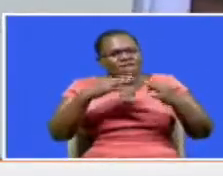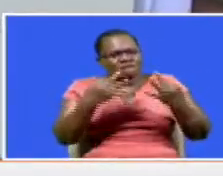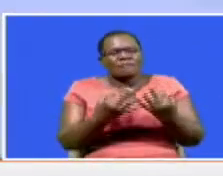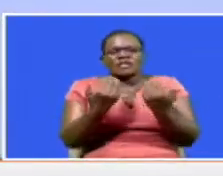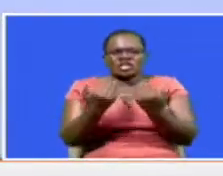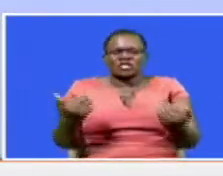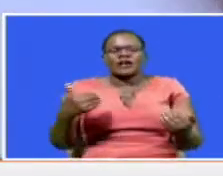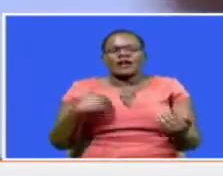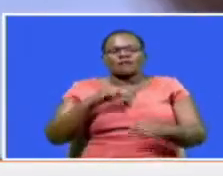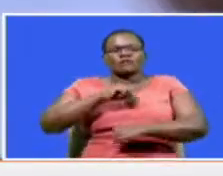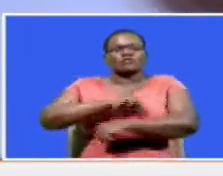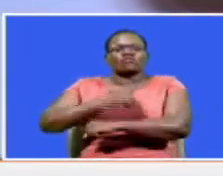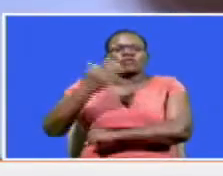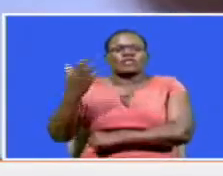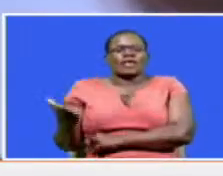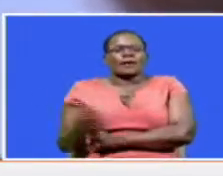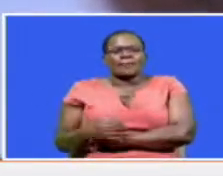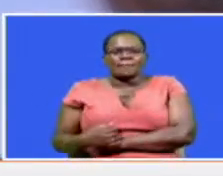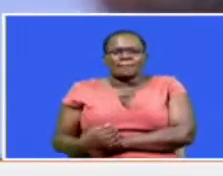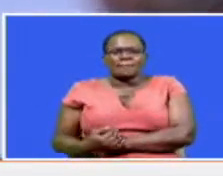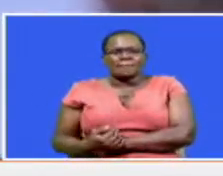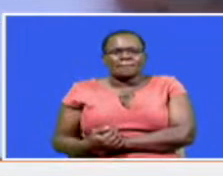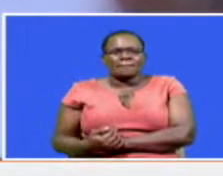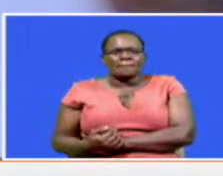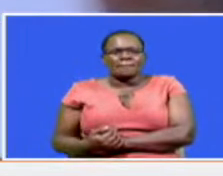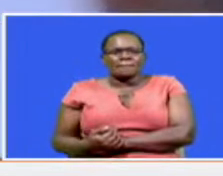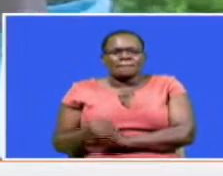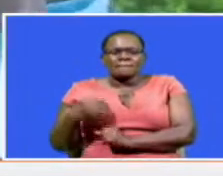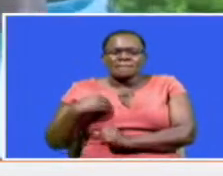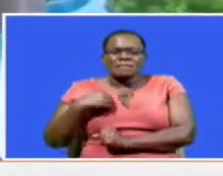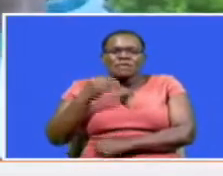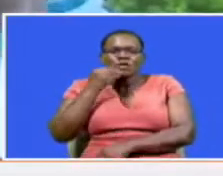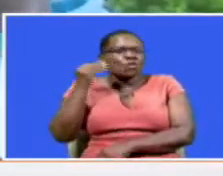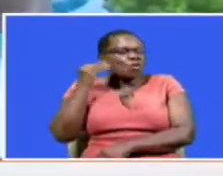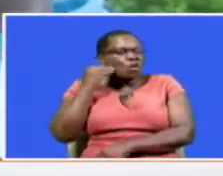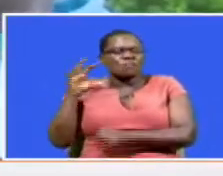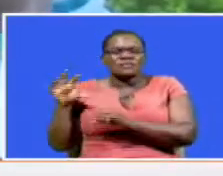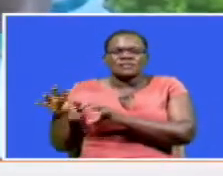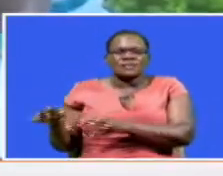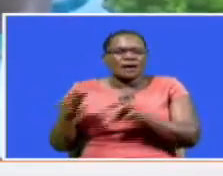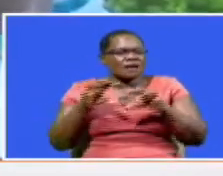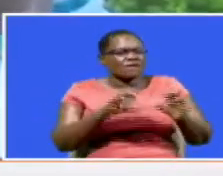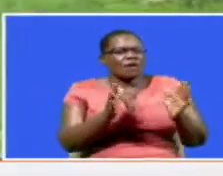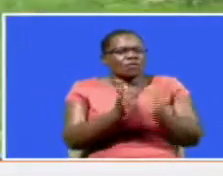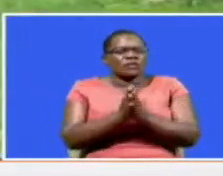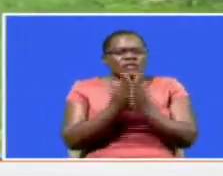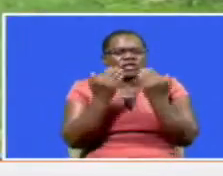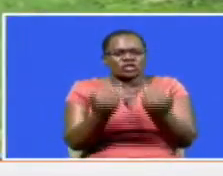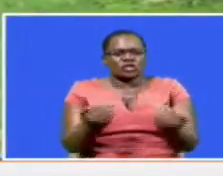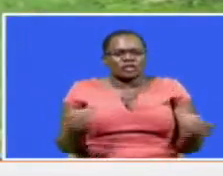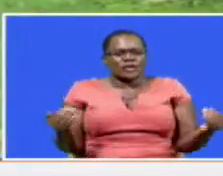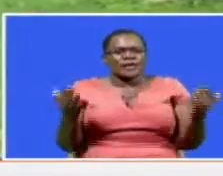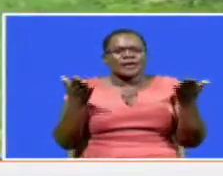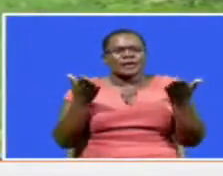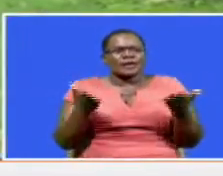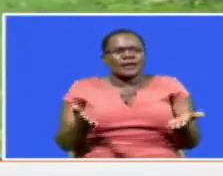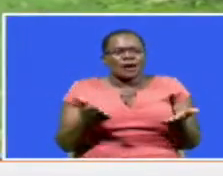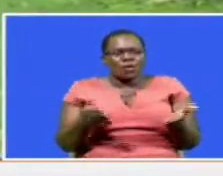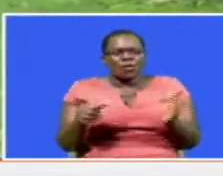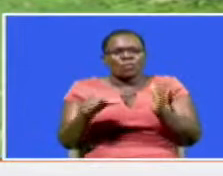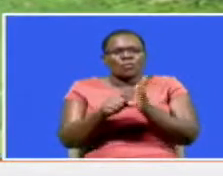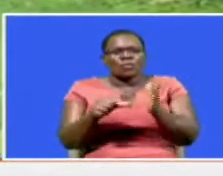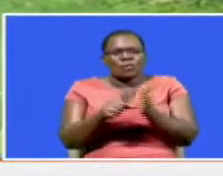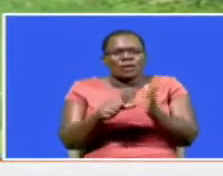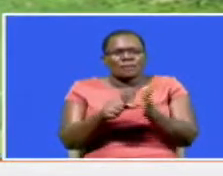na watoto wanasoma. So bad. Alafu niko nyumbani tu. Naangaika na nikoteseka na watoto. He says his tribulations